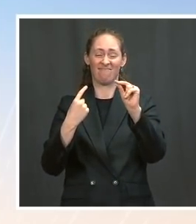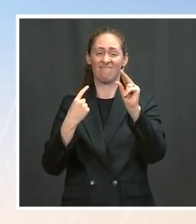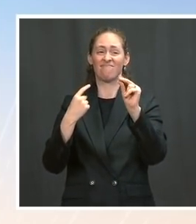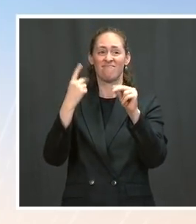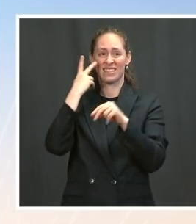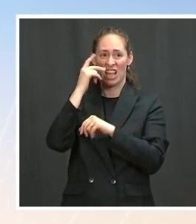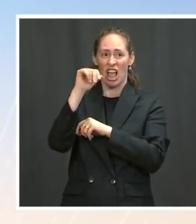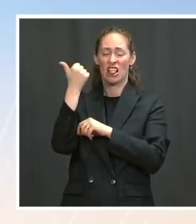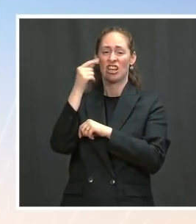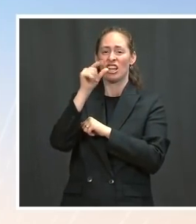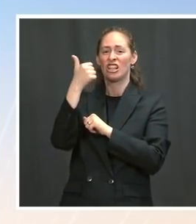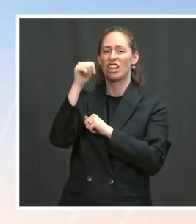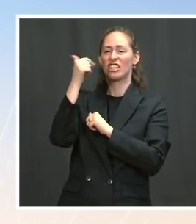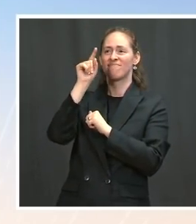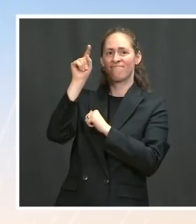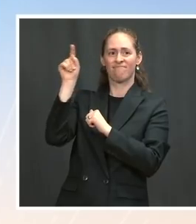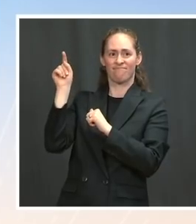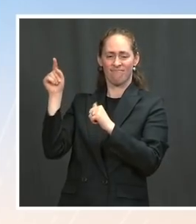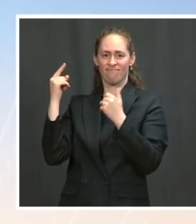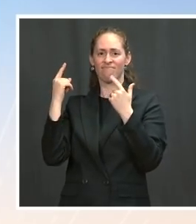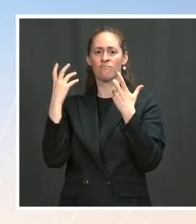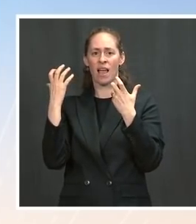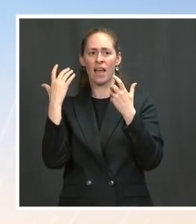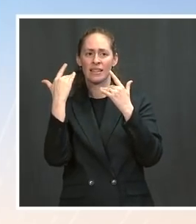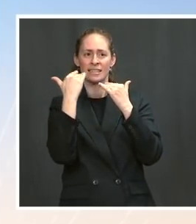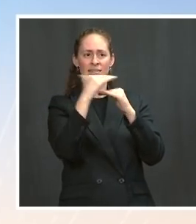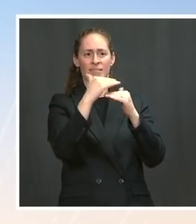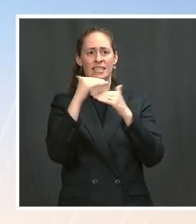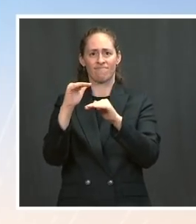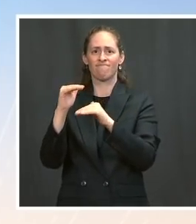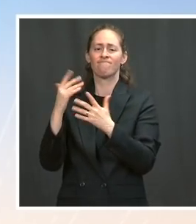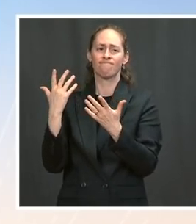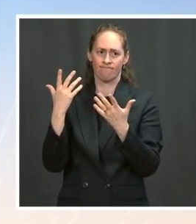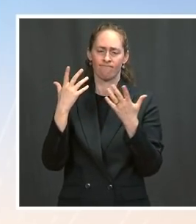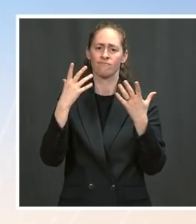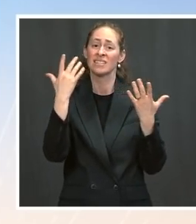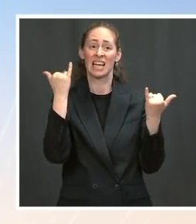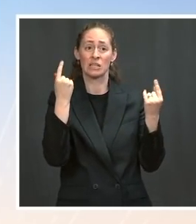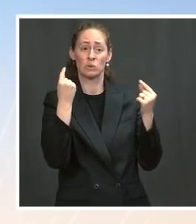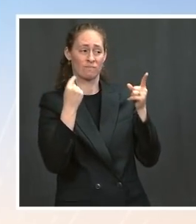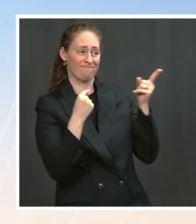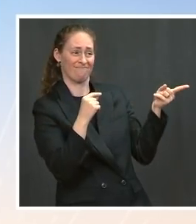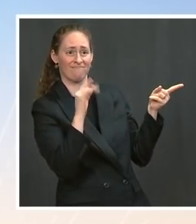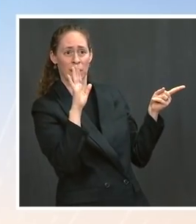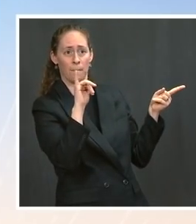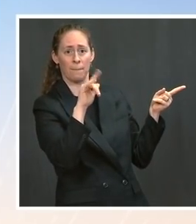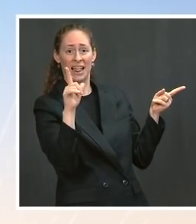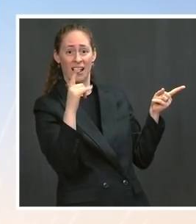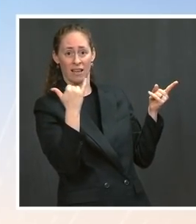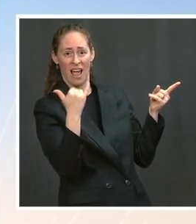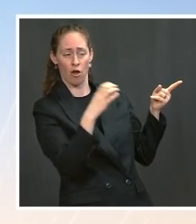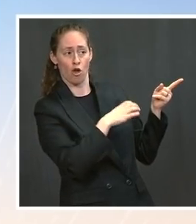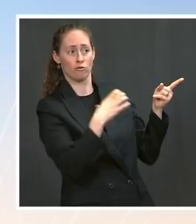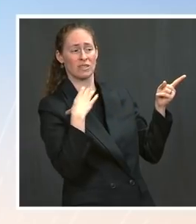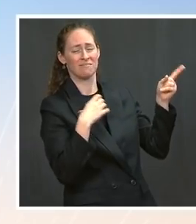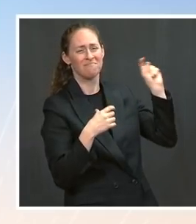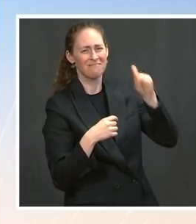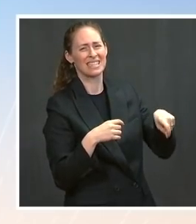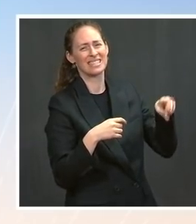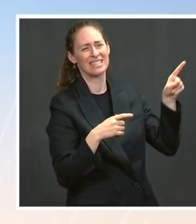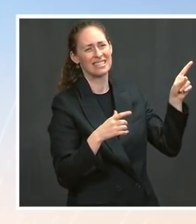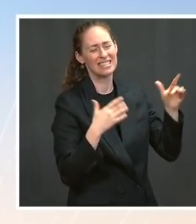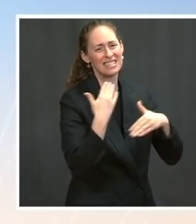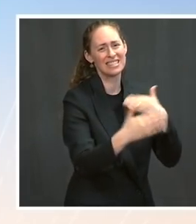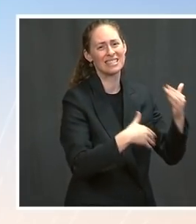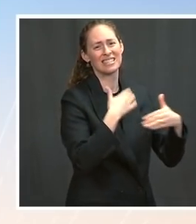continue to redouble his efforts to move legislation forward with Congress. And his overall view is there's